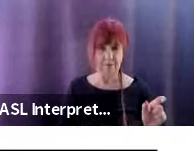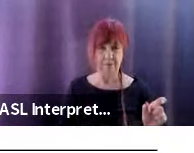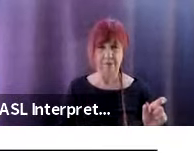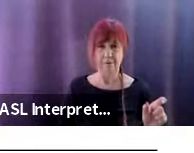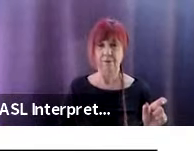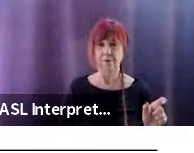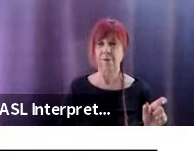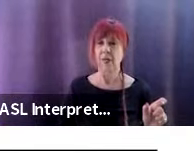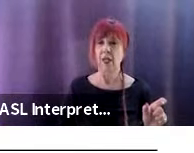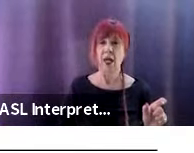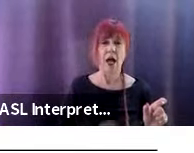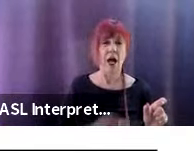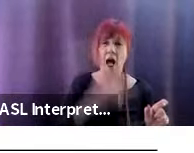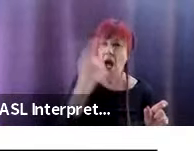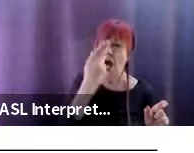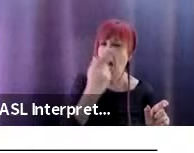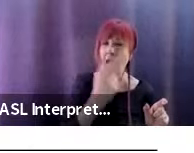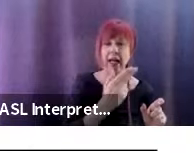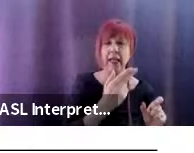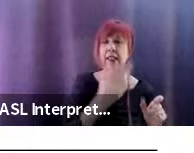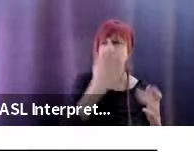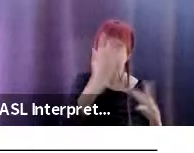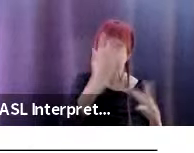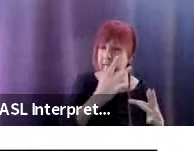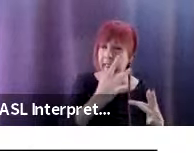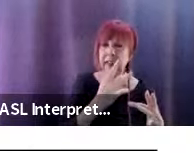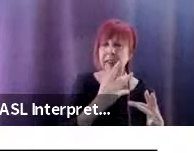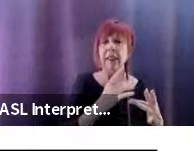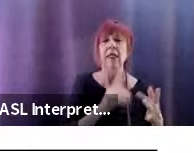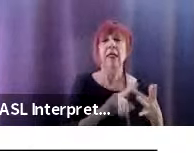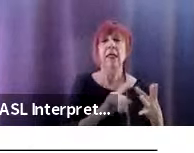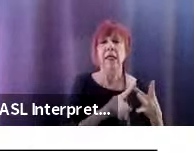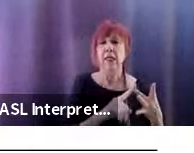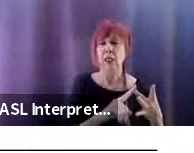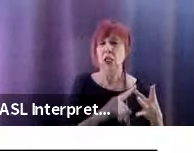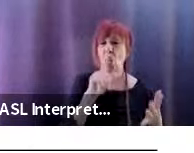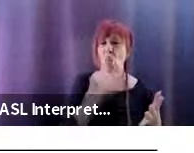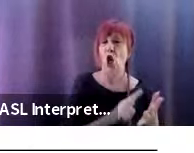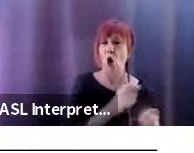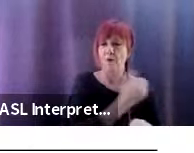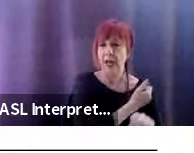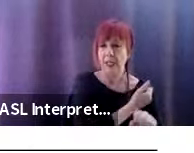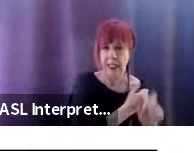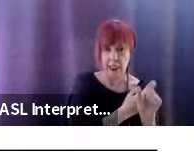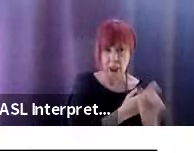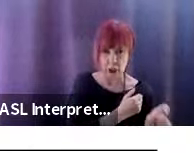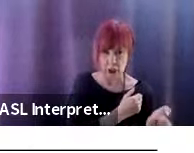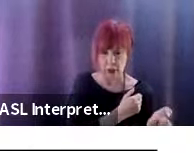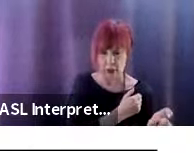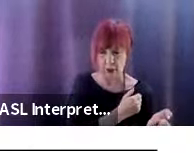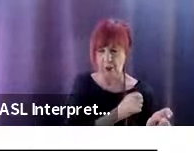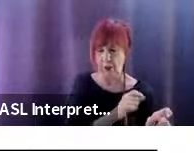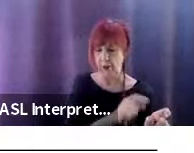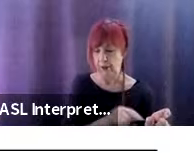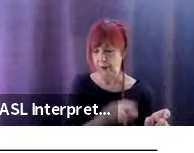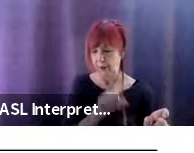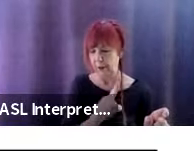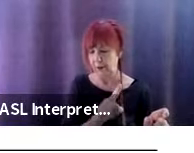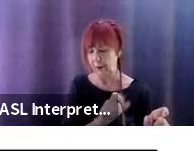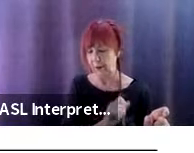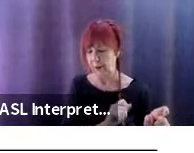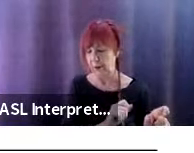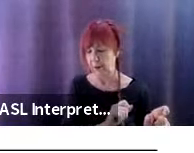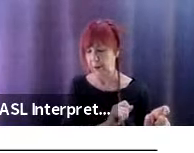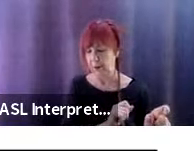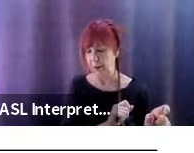rates. We're pretty close to being done with wave 1 in the onboarding process. We are working heavily right now in the wave